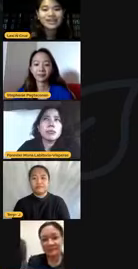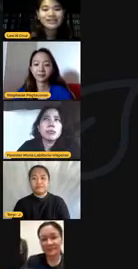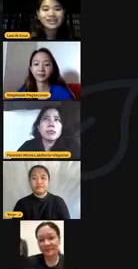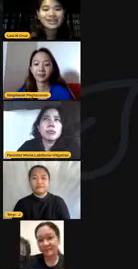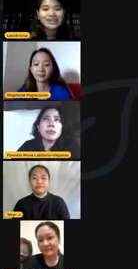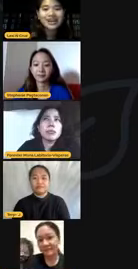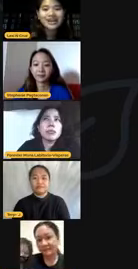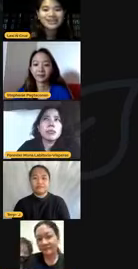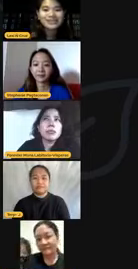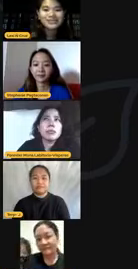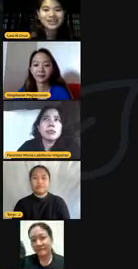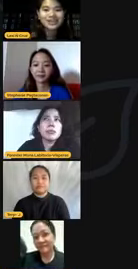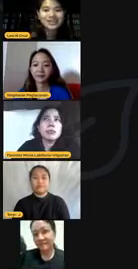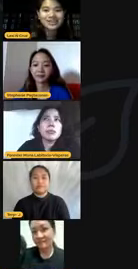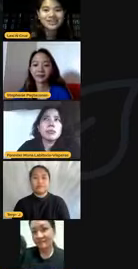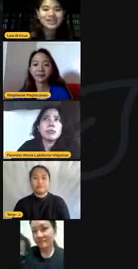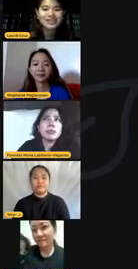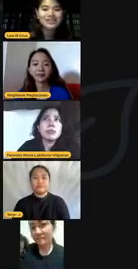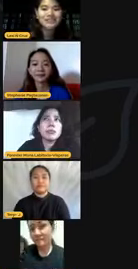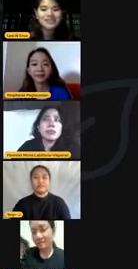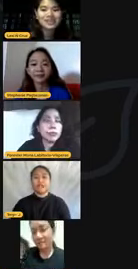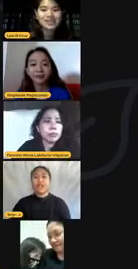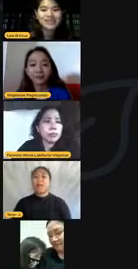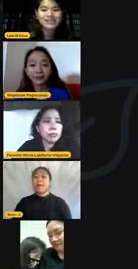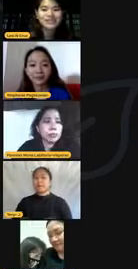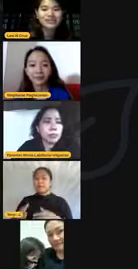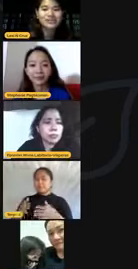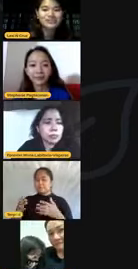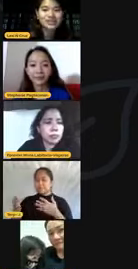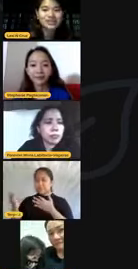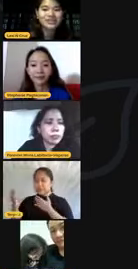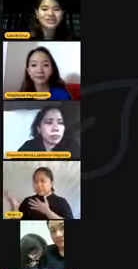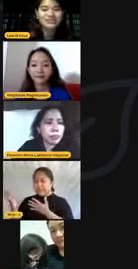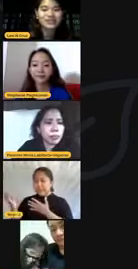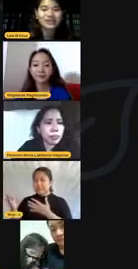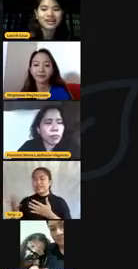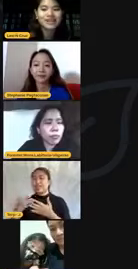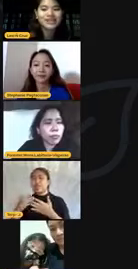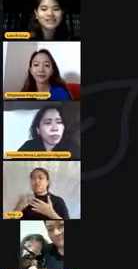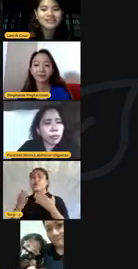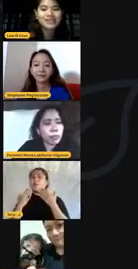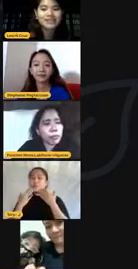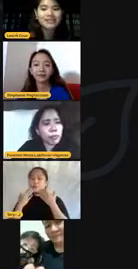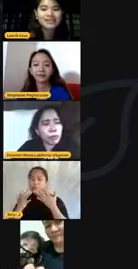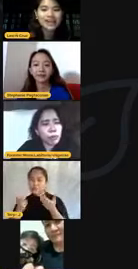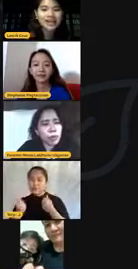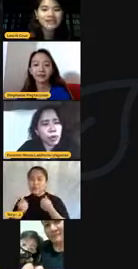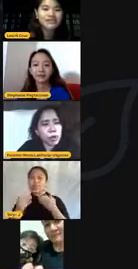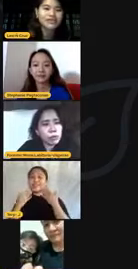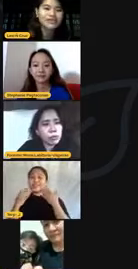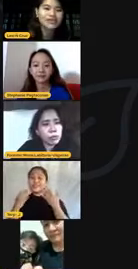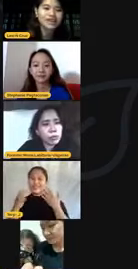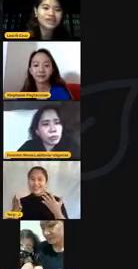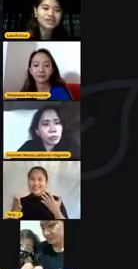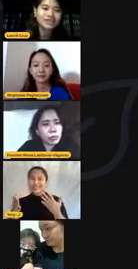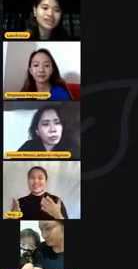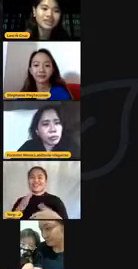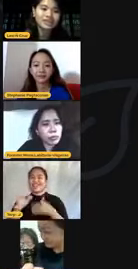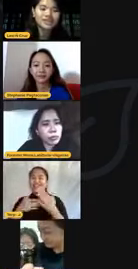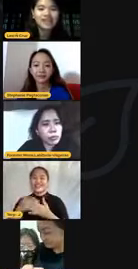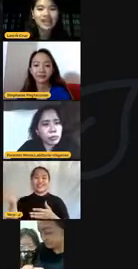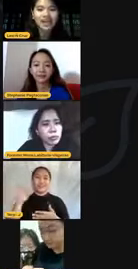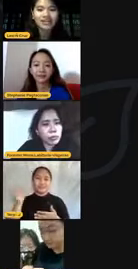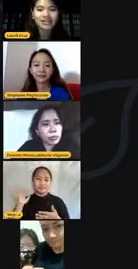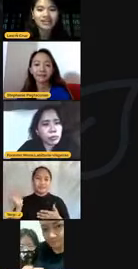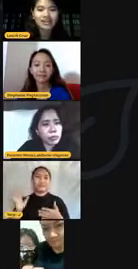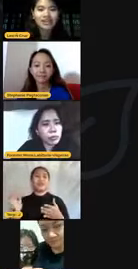So while waiting, I just want to say thank you again to our speakers for spending the time to really educate